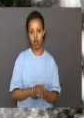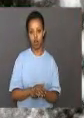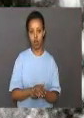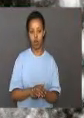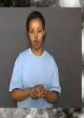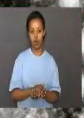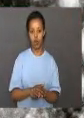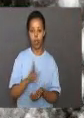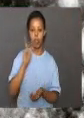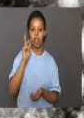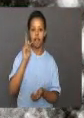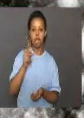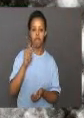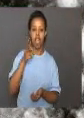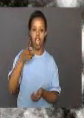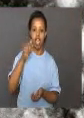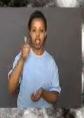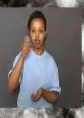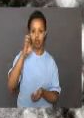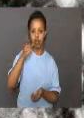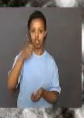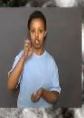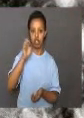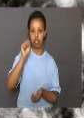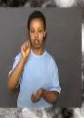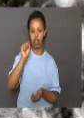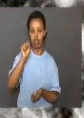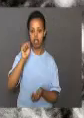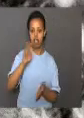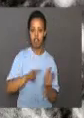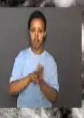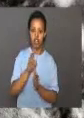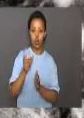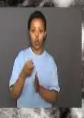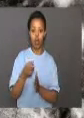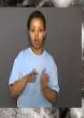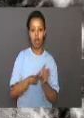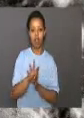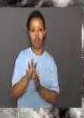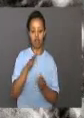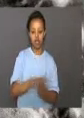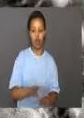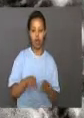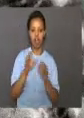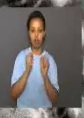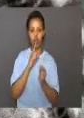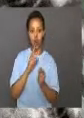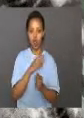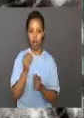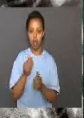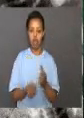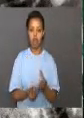Phages are viruses that infect bacteria. They multiply